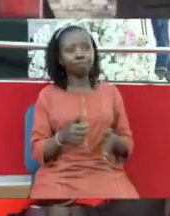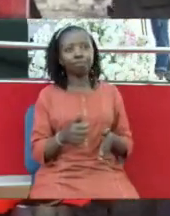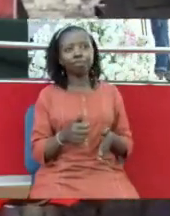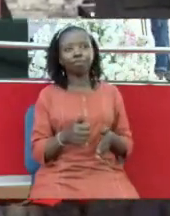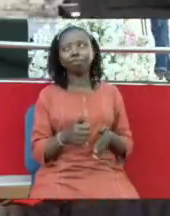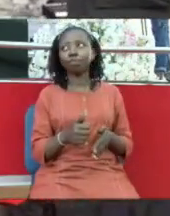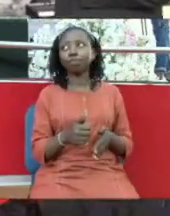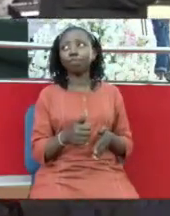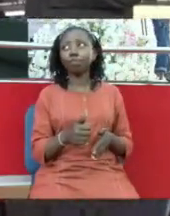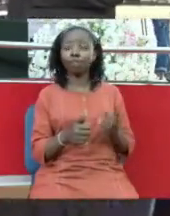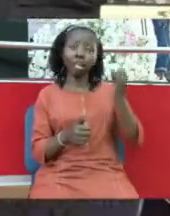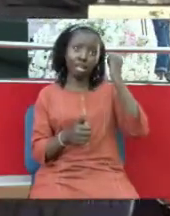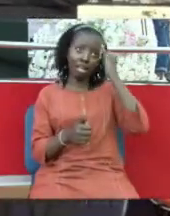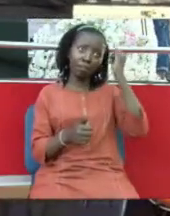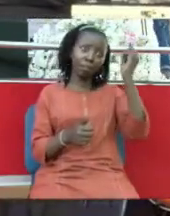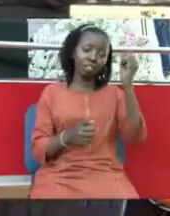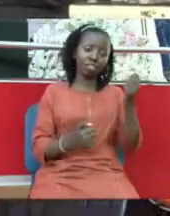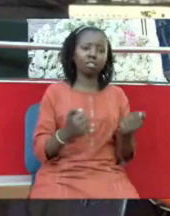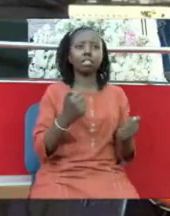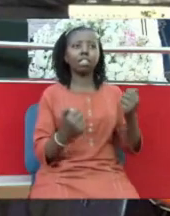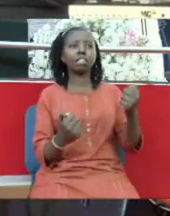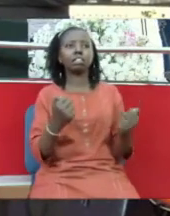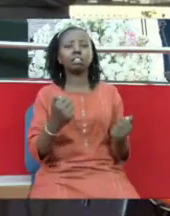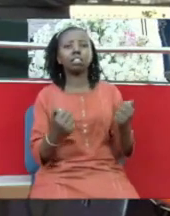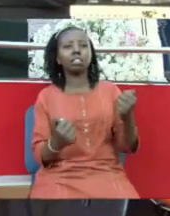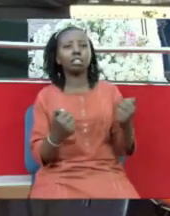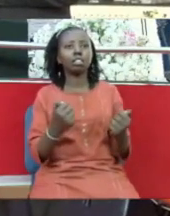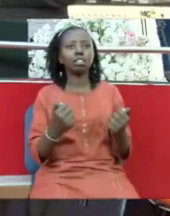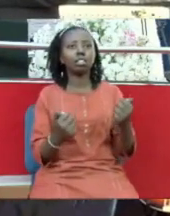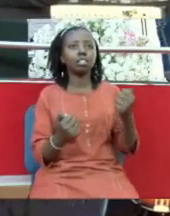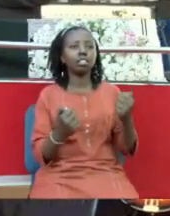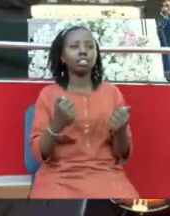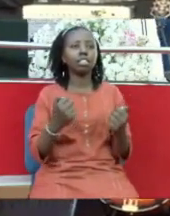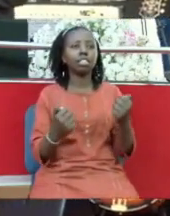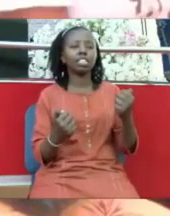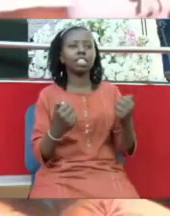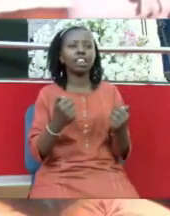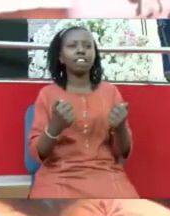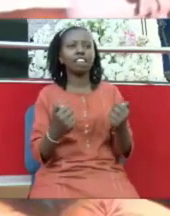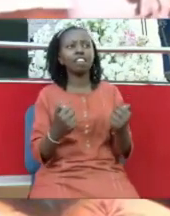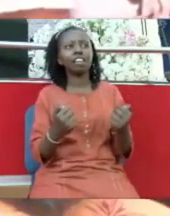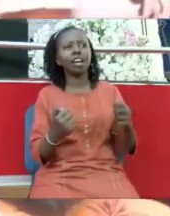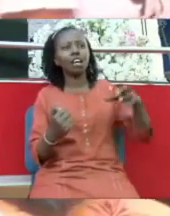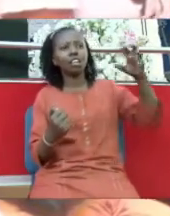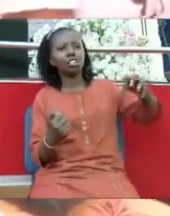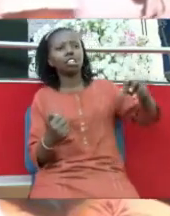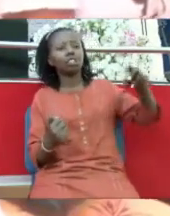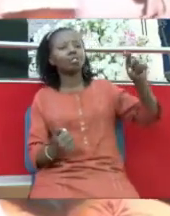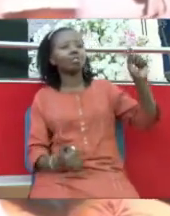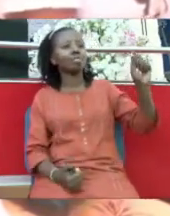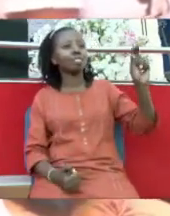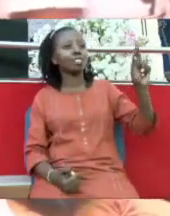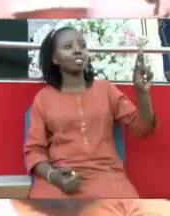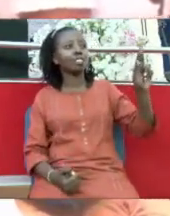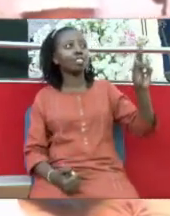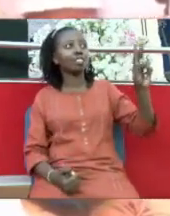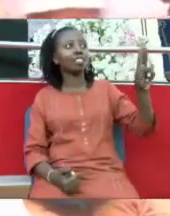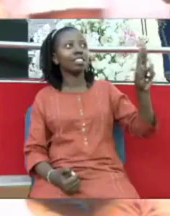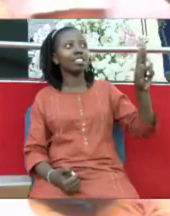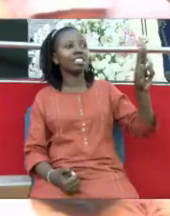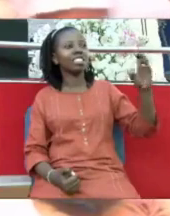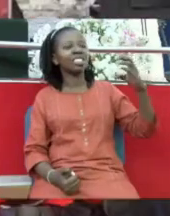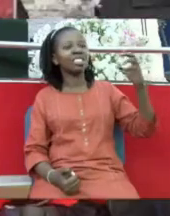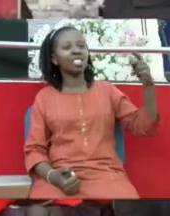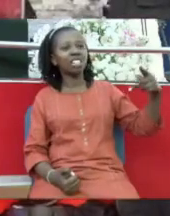hutasahau. Imagine you are driving an 18-wheeler truck. Fikiria kwamba unaendesha lori kubwa. You know the truck which is a truck and it has